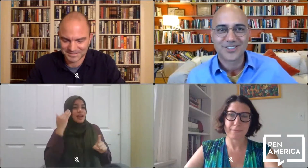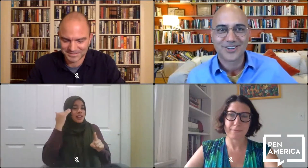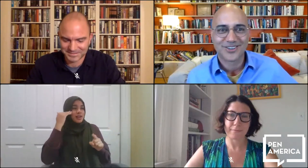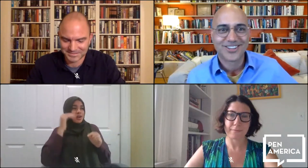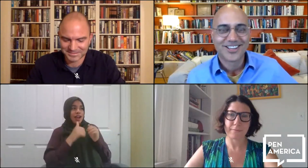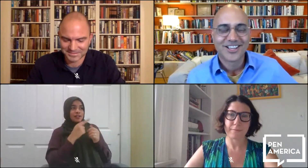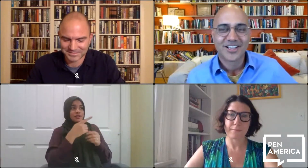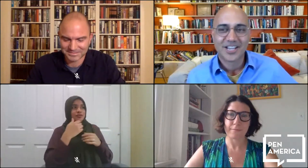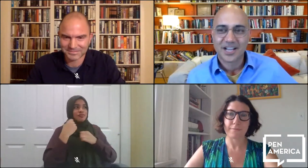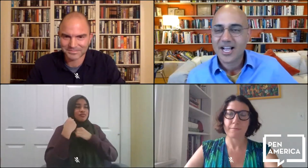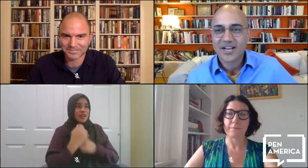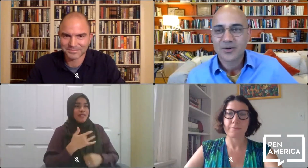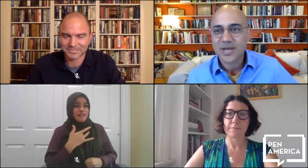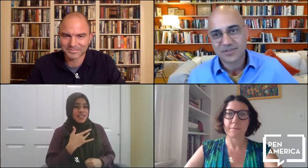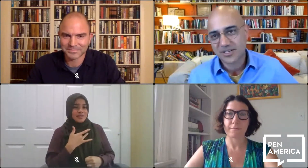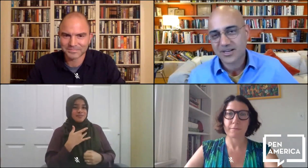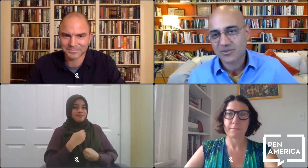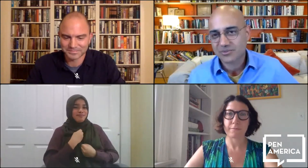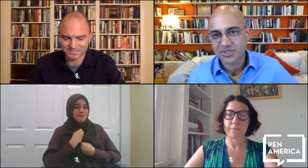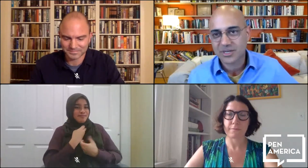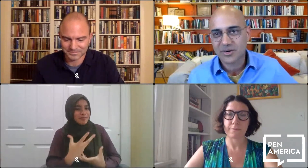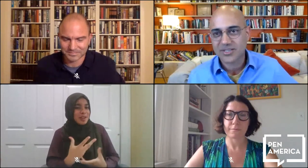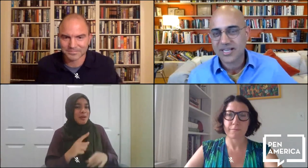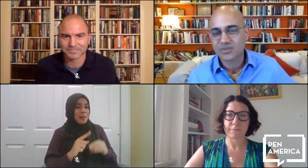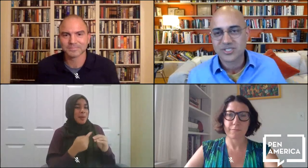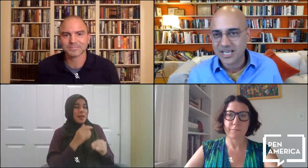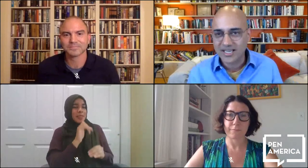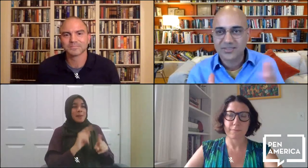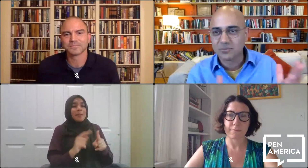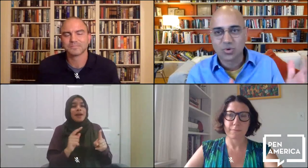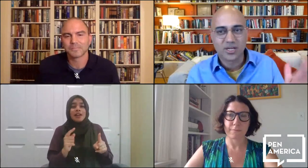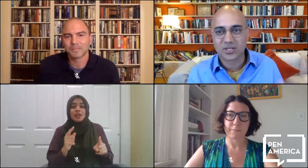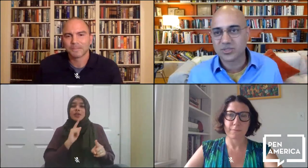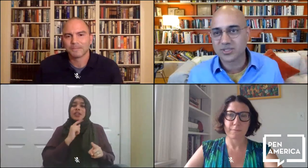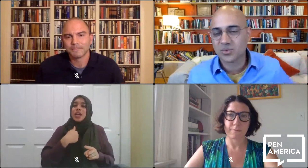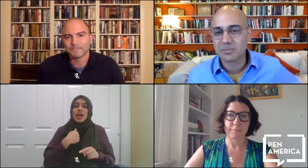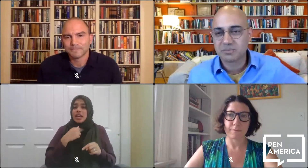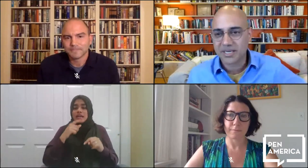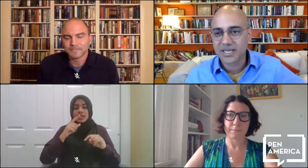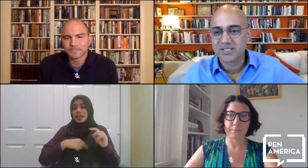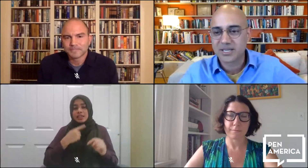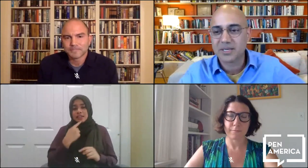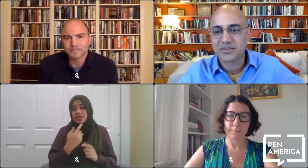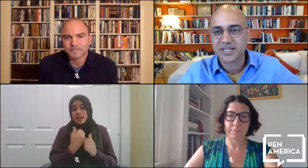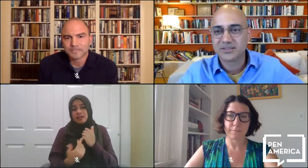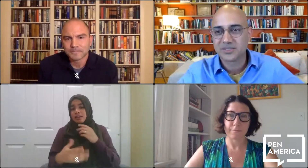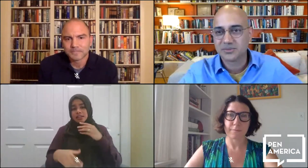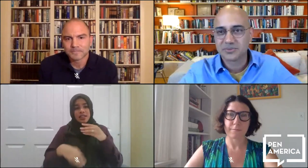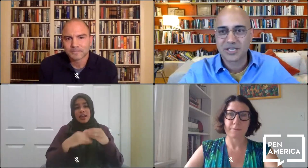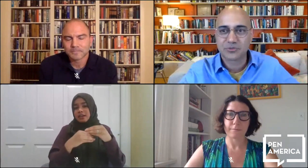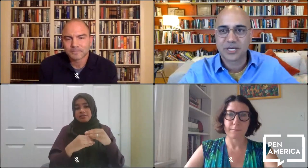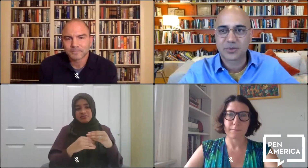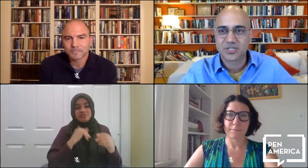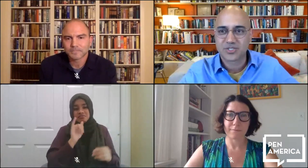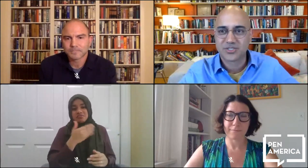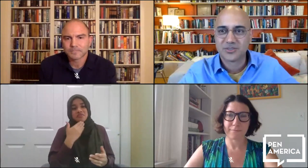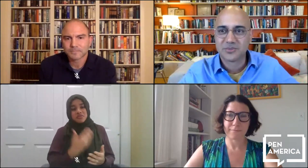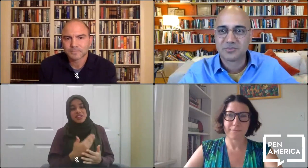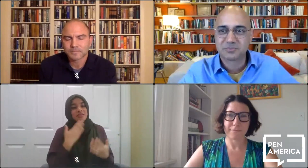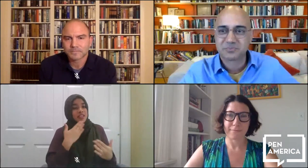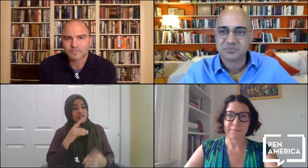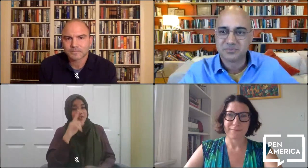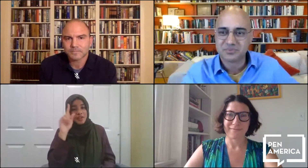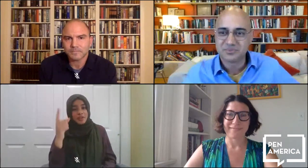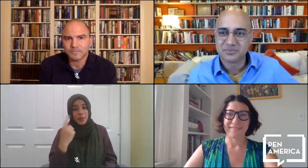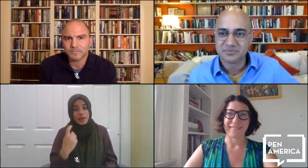it. So yeah, I don't have it. I don't, I couldn't say anything more eloquent than what Ben had to say about that. So thank you for that question.